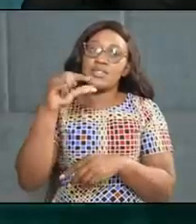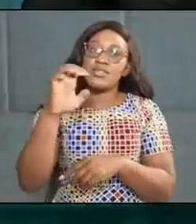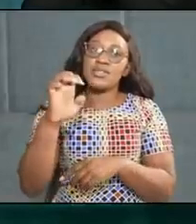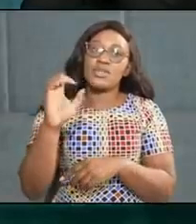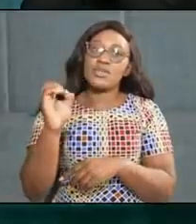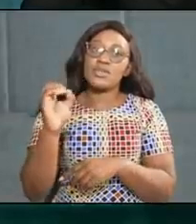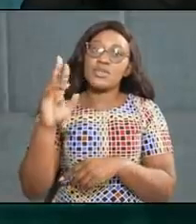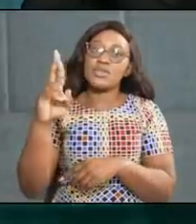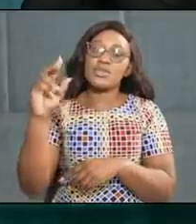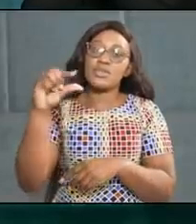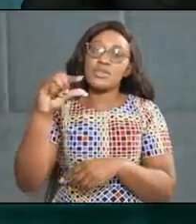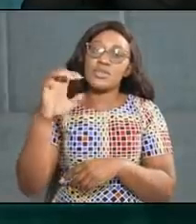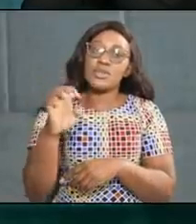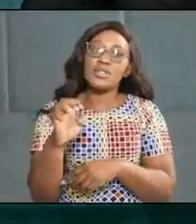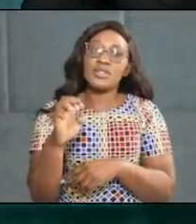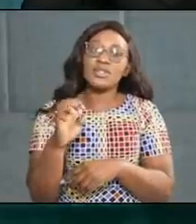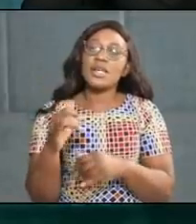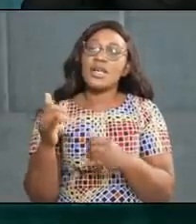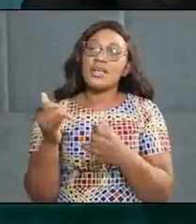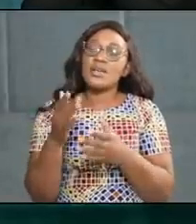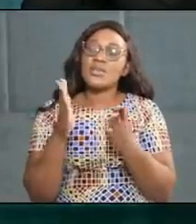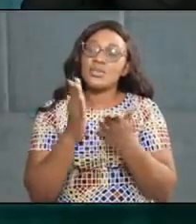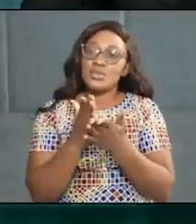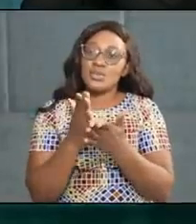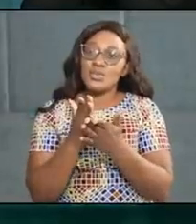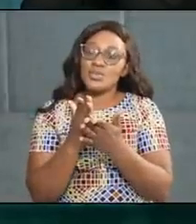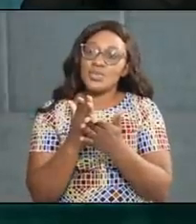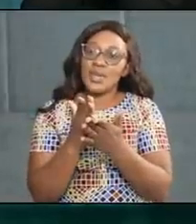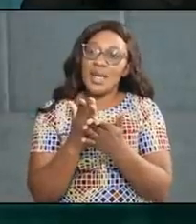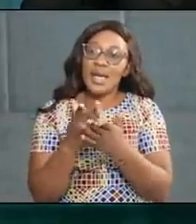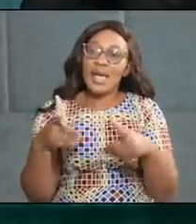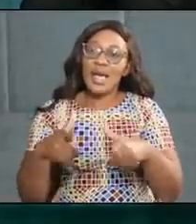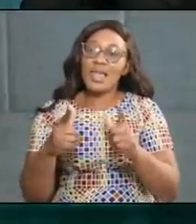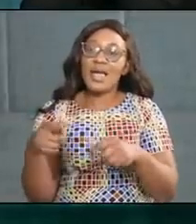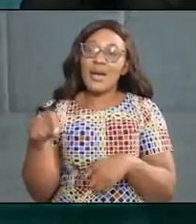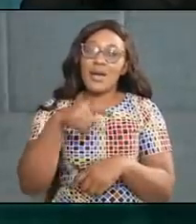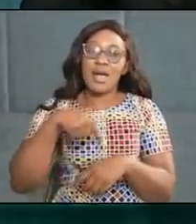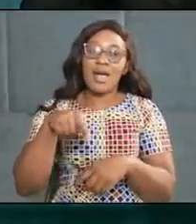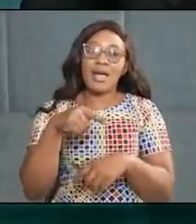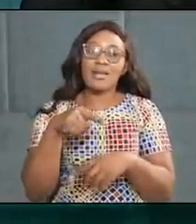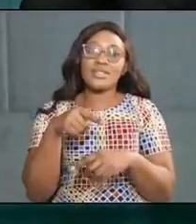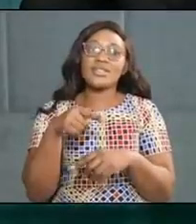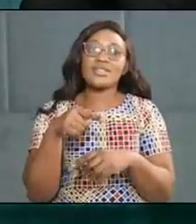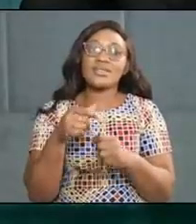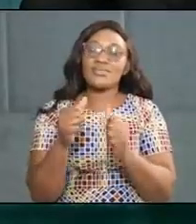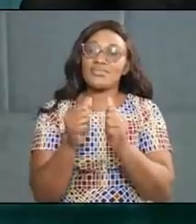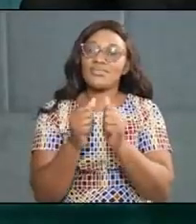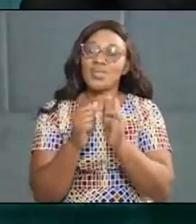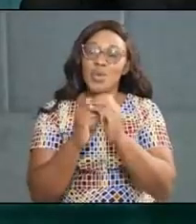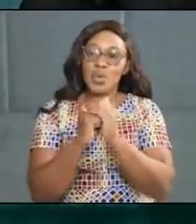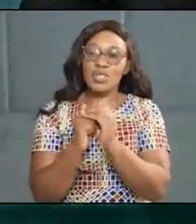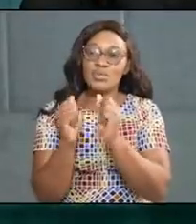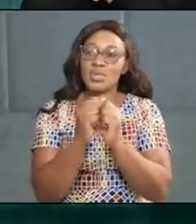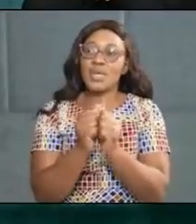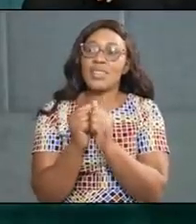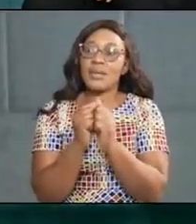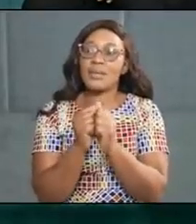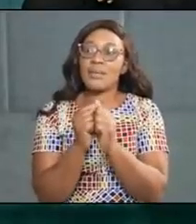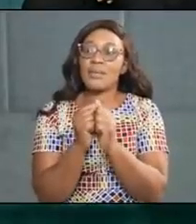24. Get your Bibles and join along with us. Our topic is Before Governor Felix.